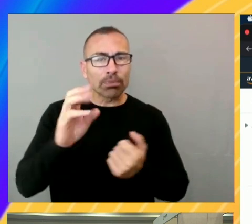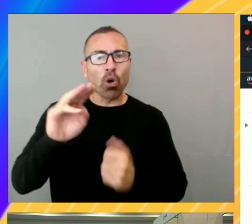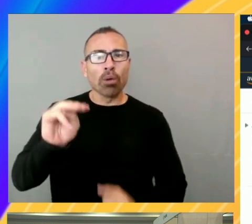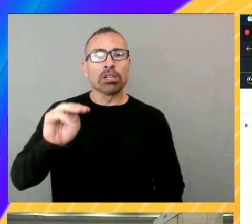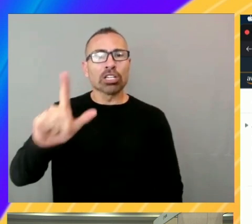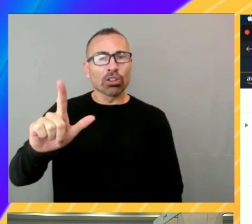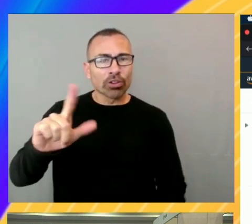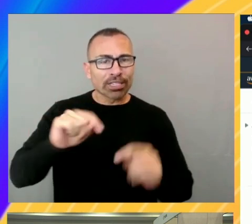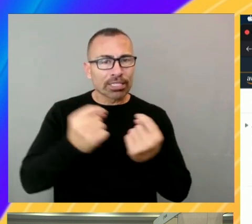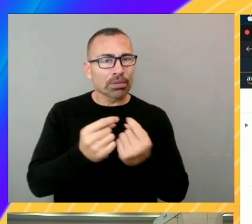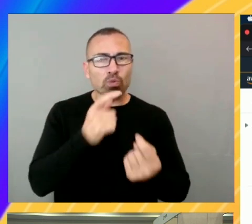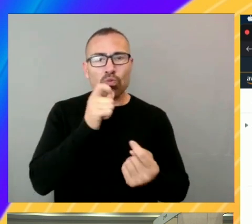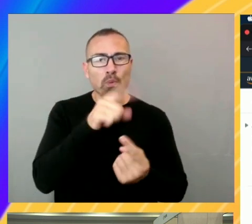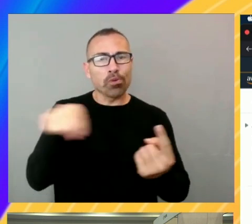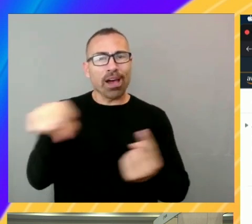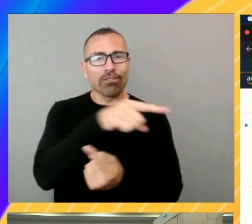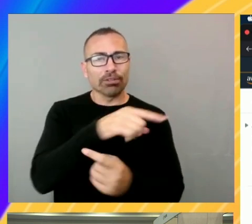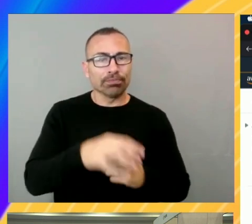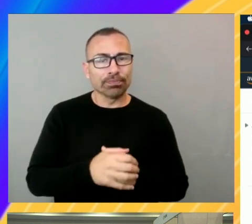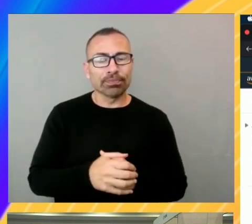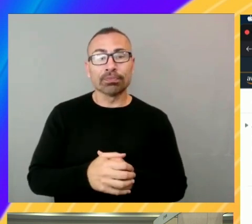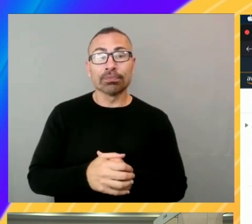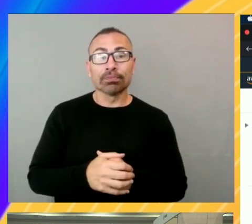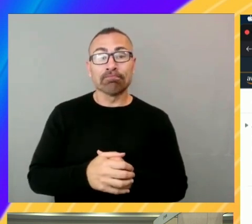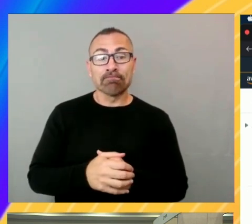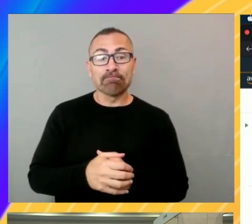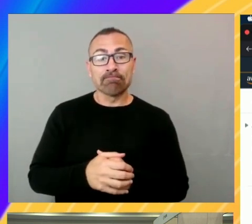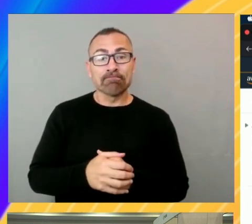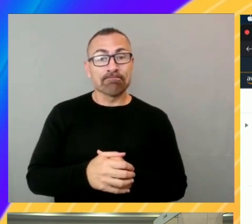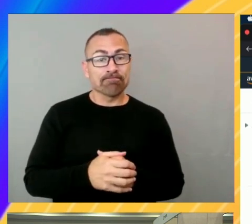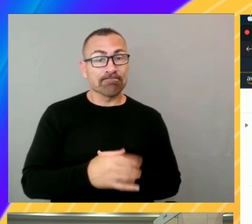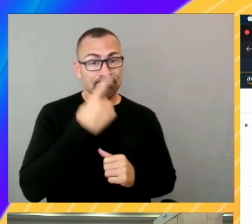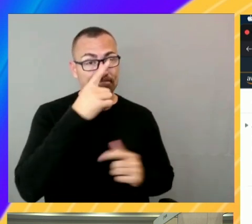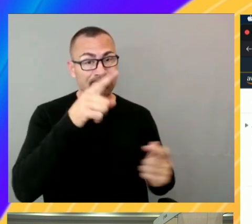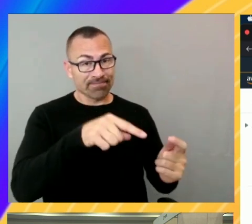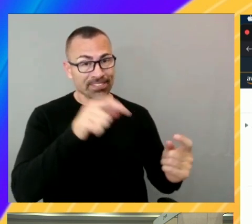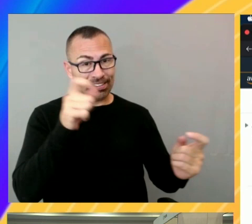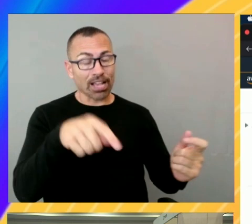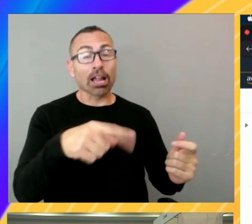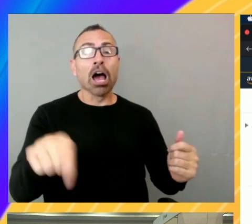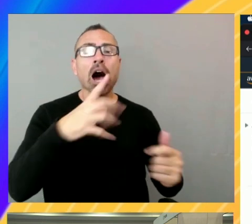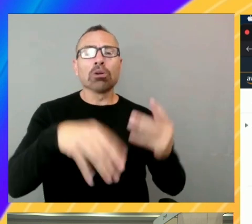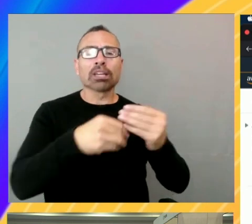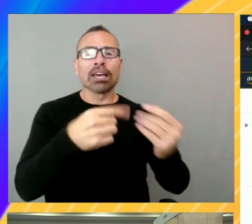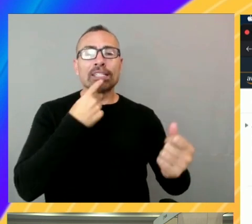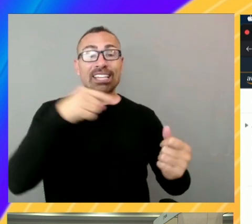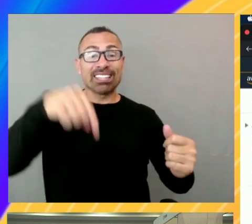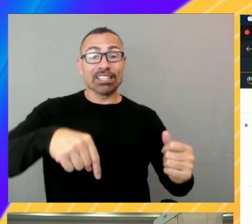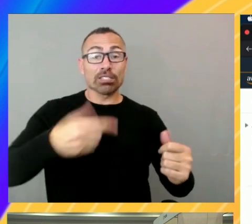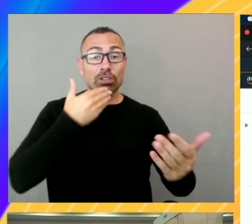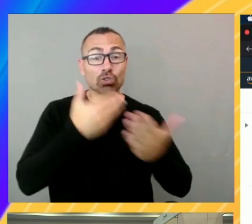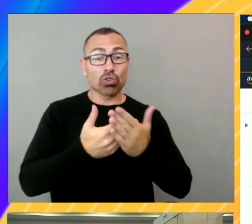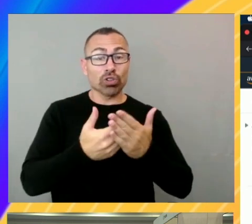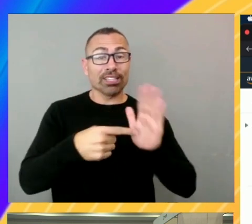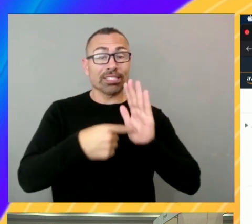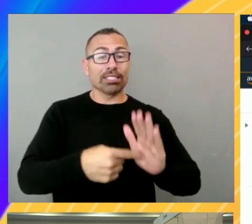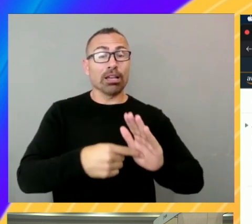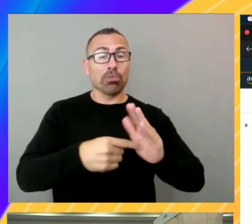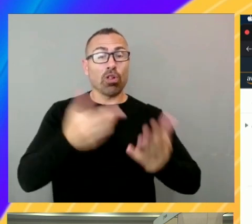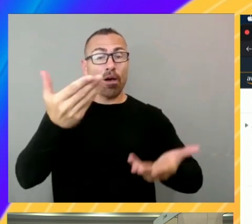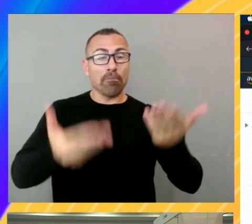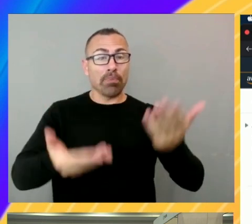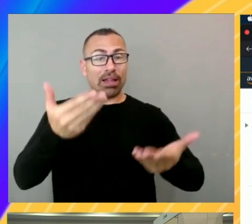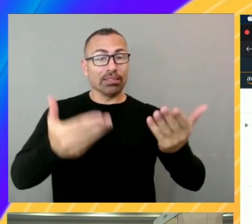exactly. Yes. And I was just going to say, like, this is a great example of balancing security governance with the agility